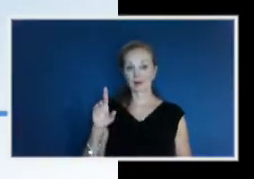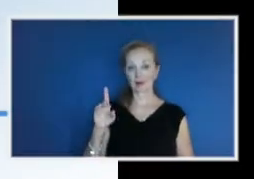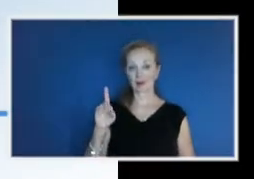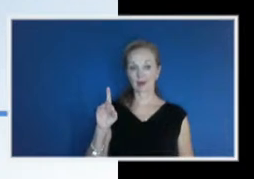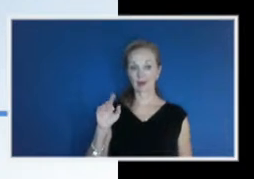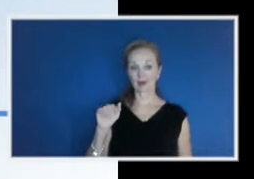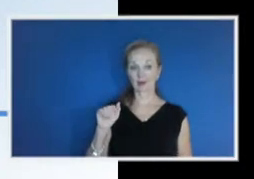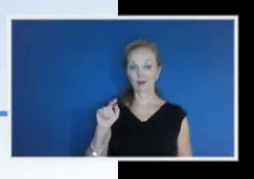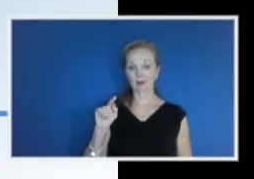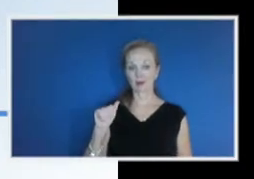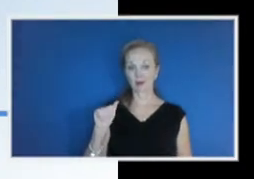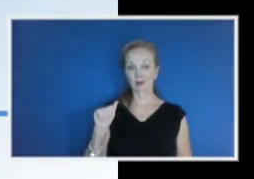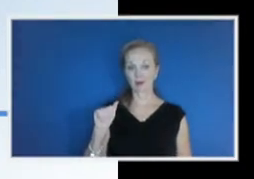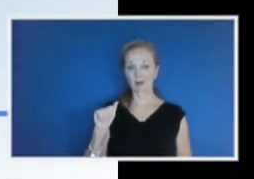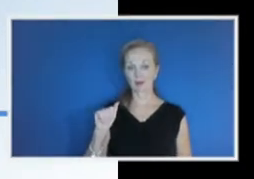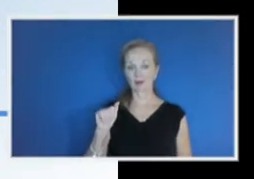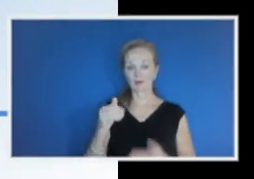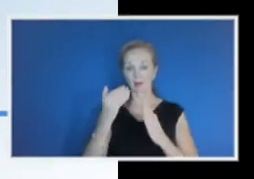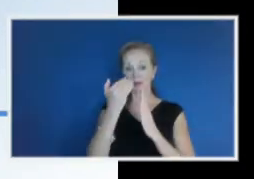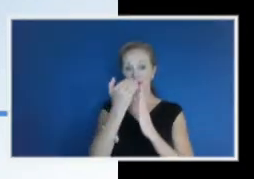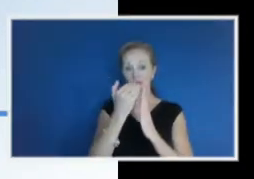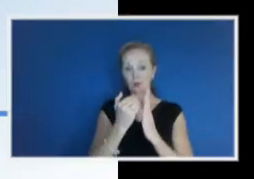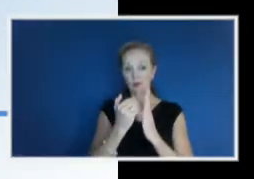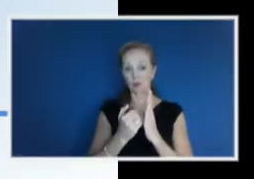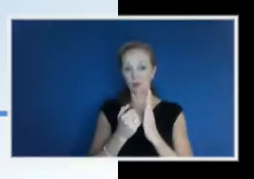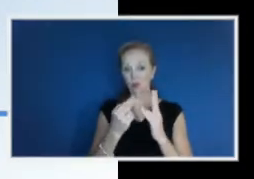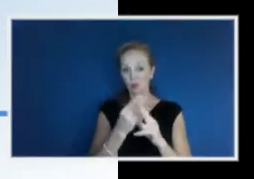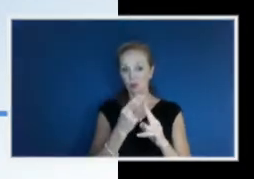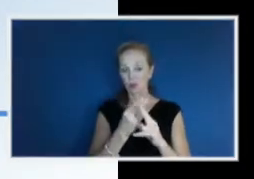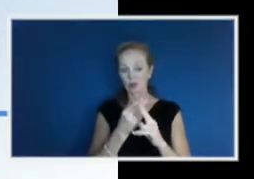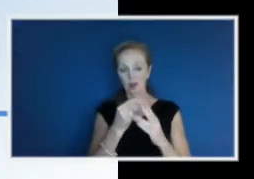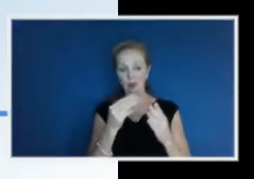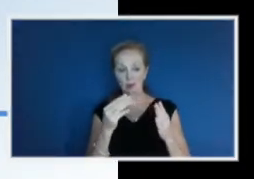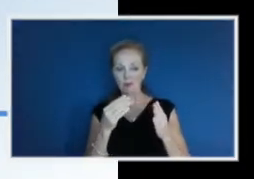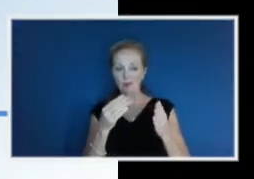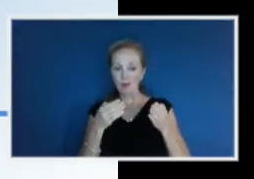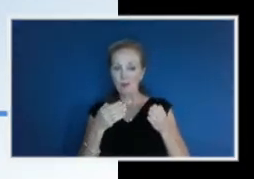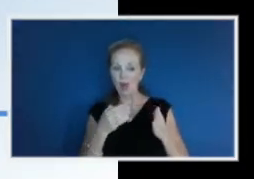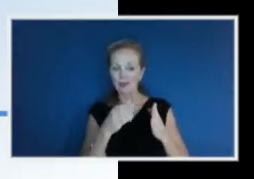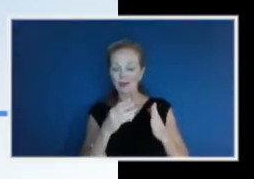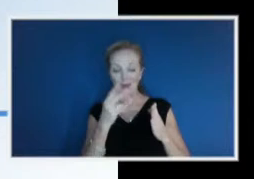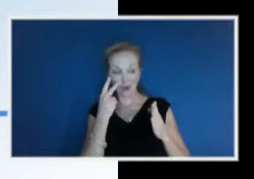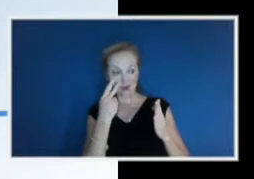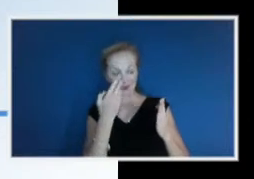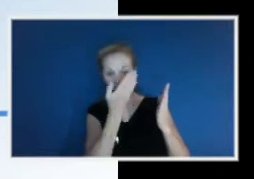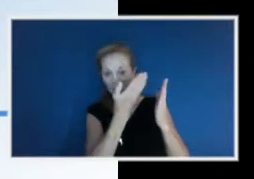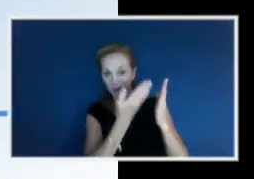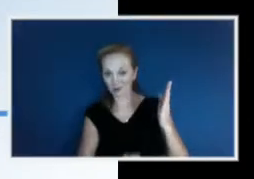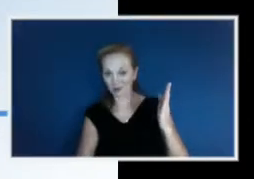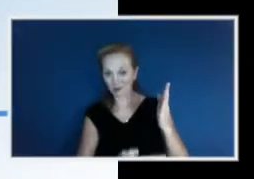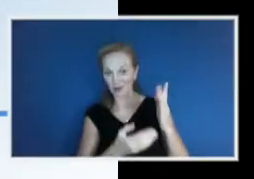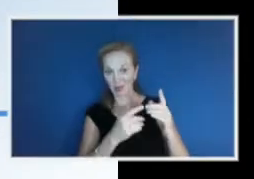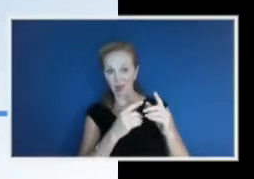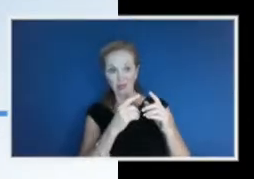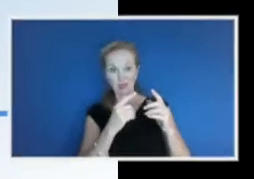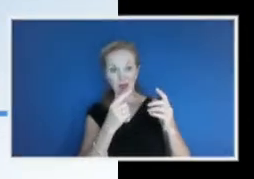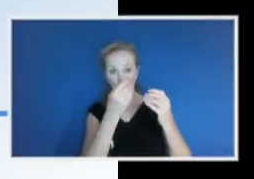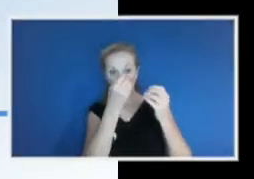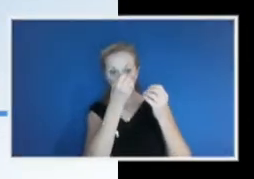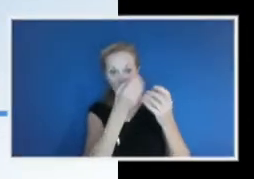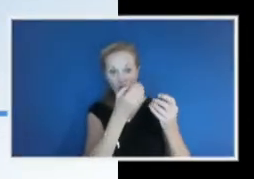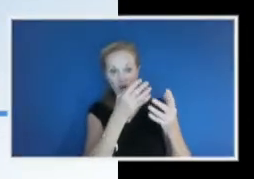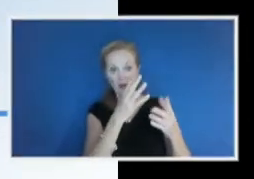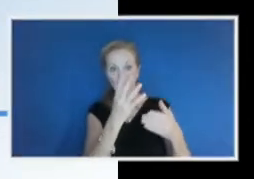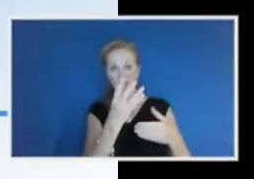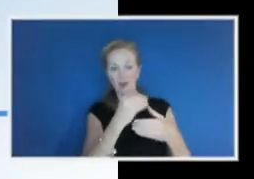used and the methods. So you can see there we had quite an extensive pool of quantitative data, including